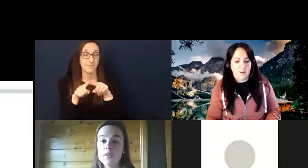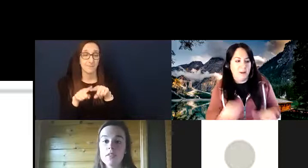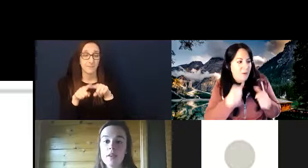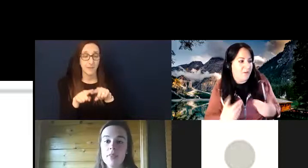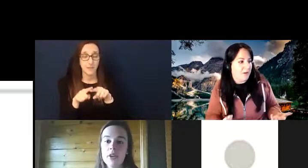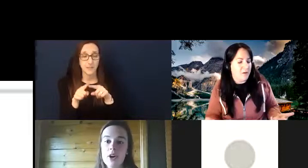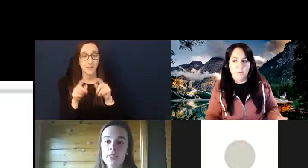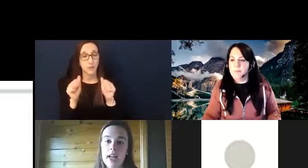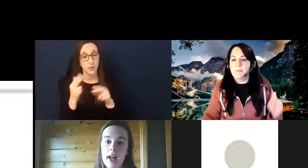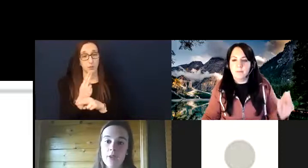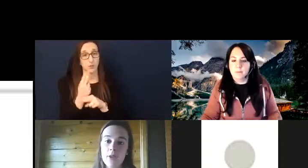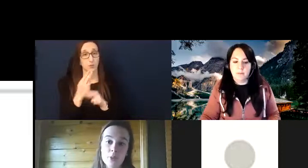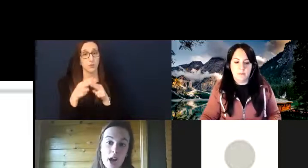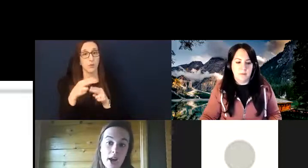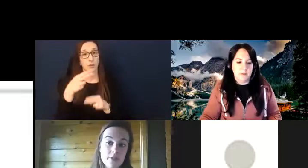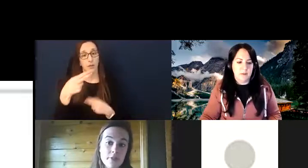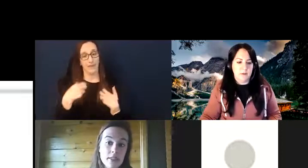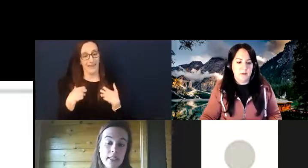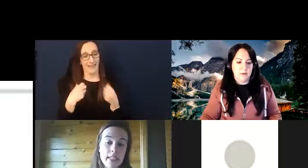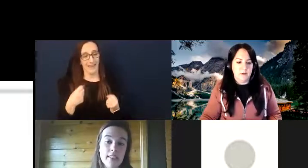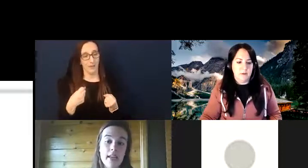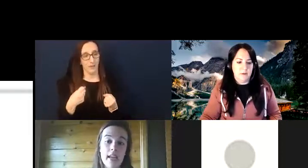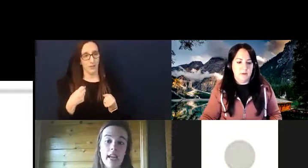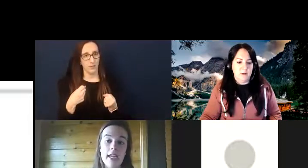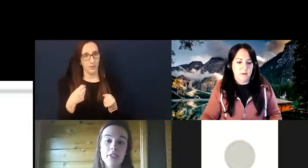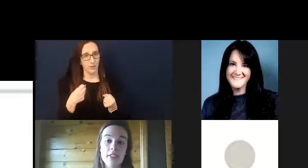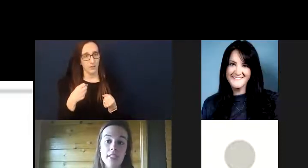use something called Health Prof. Is